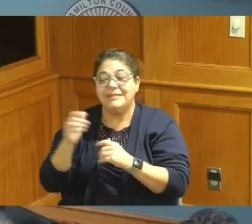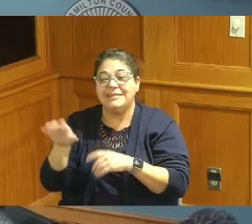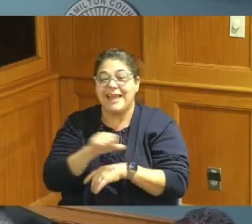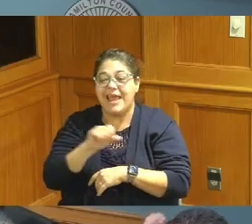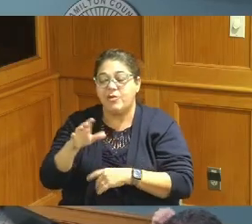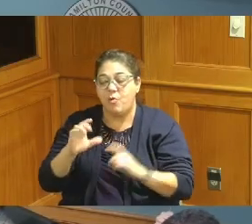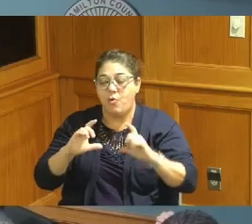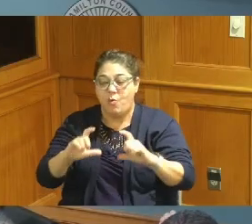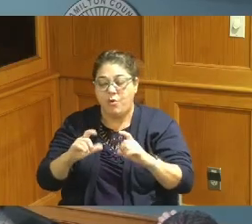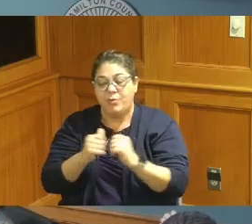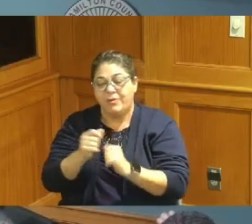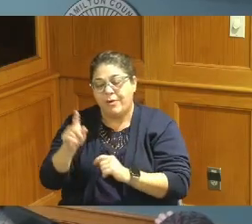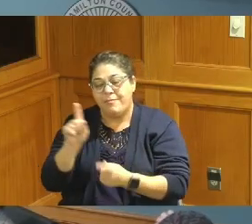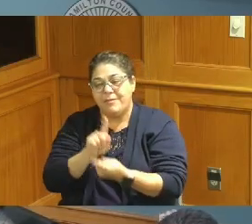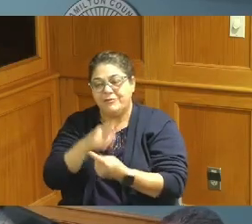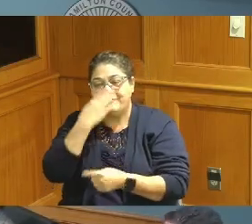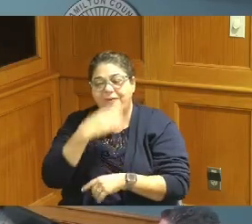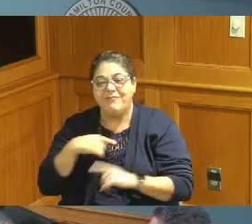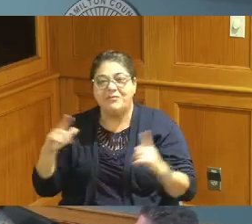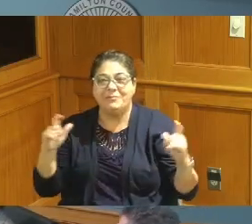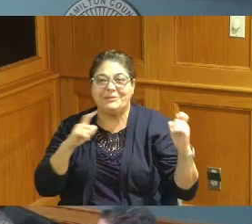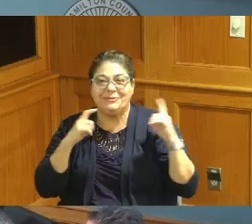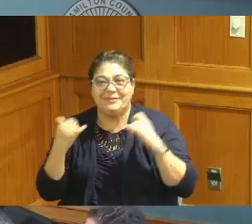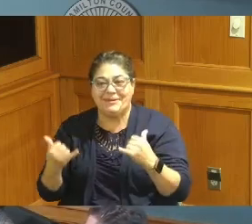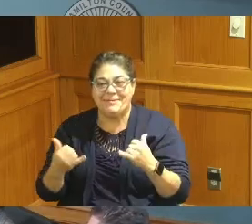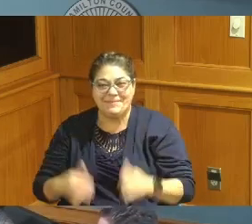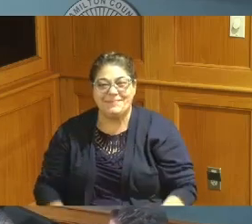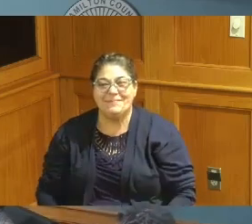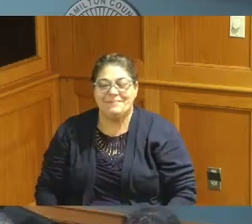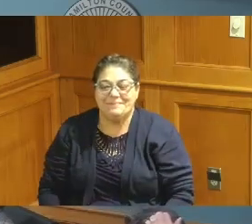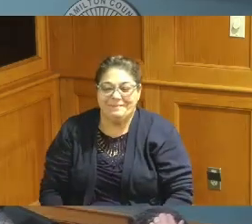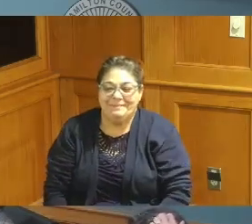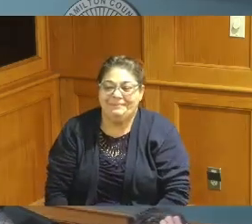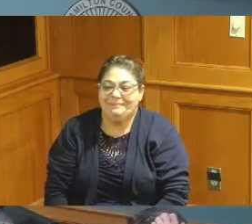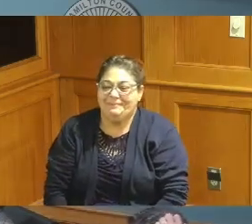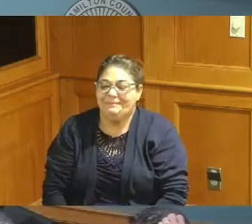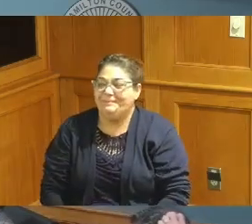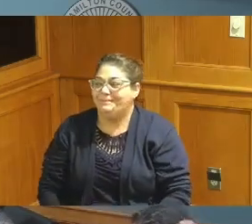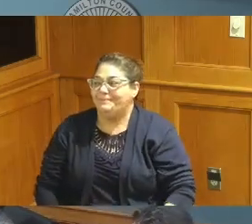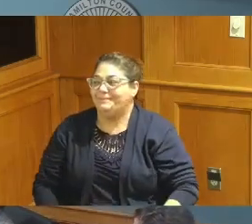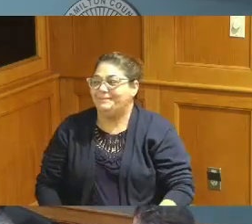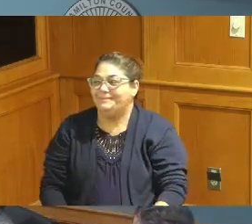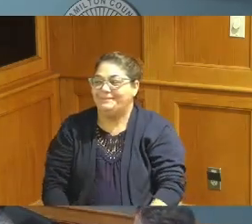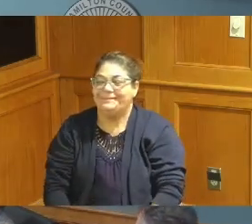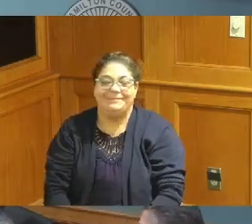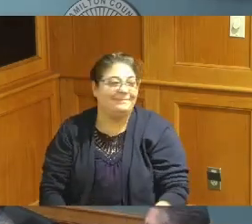with you, and we'll meet you up front.